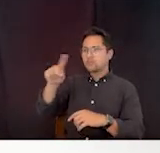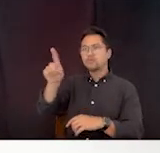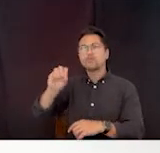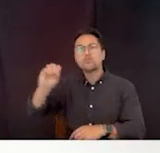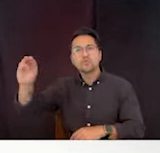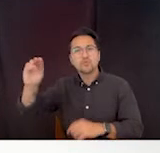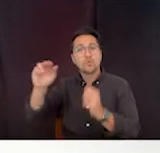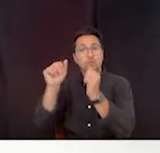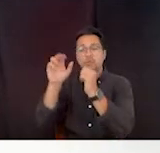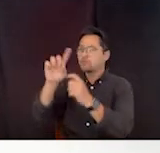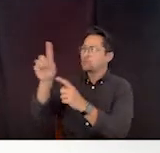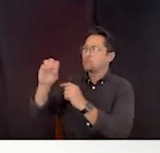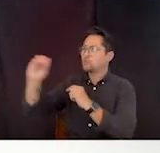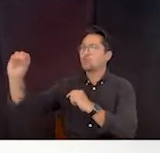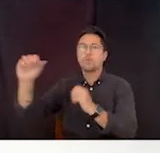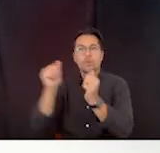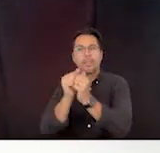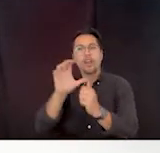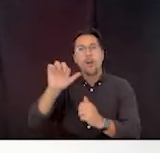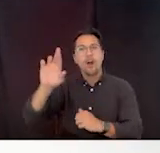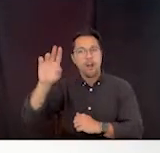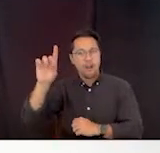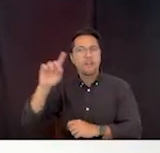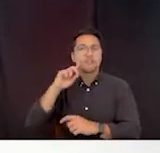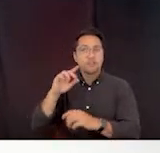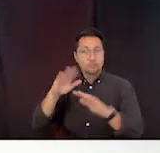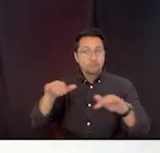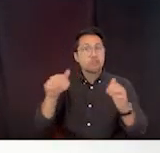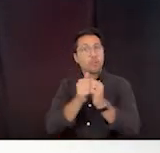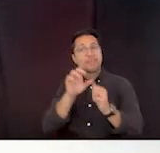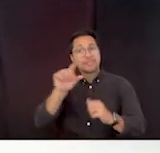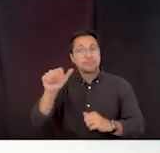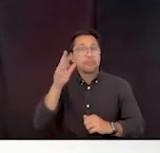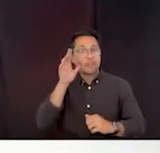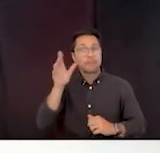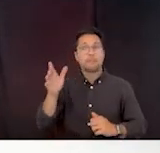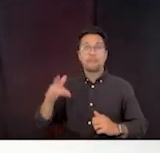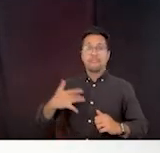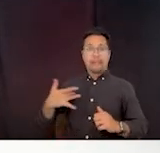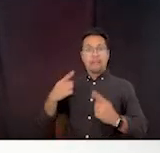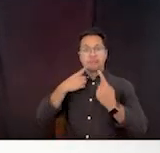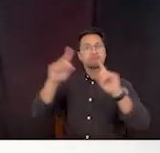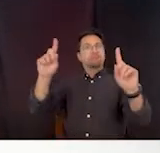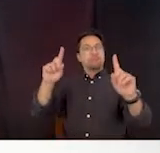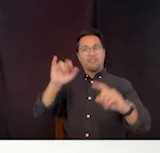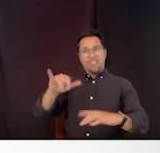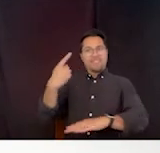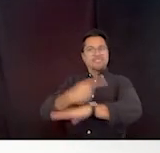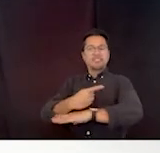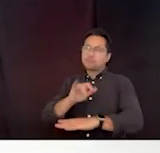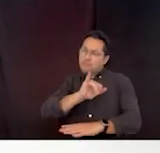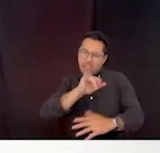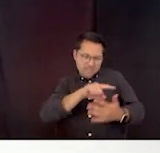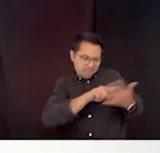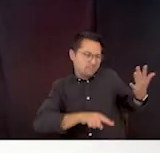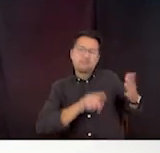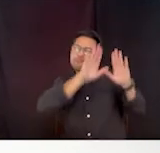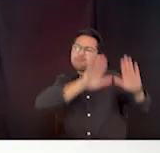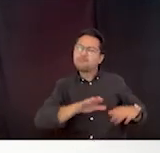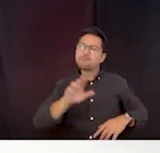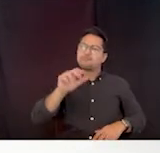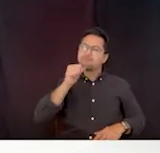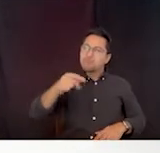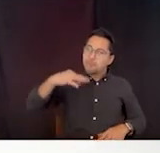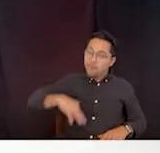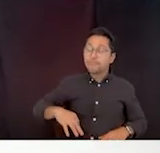everything was set up so children with disabilities would be successful for the day. So those are some great nonprofits and how you can find